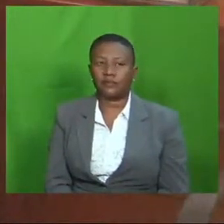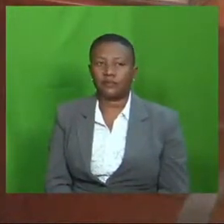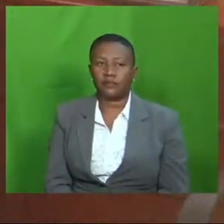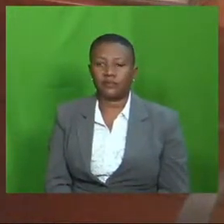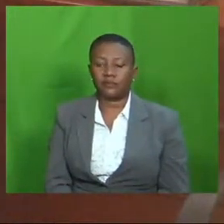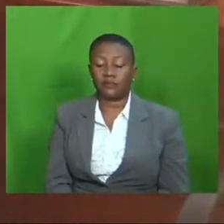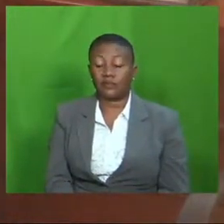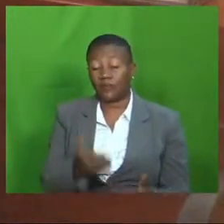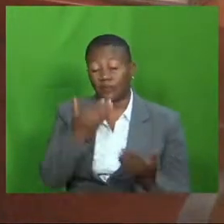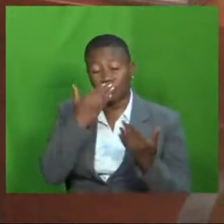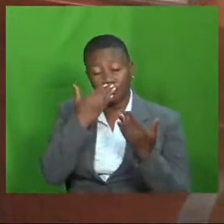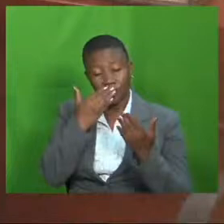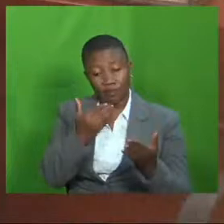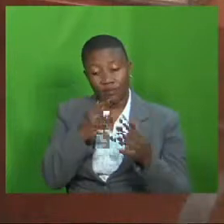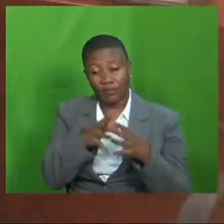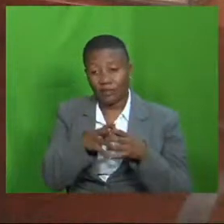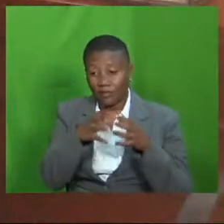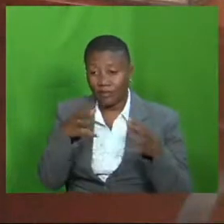thank you very much